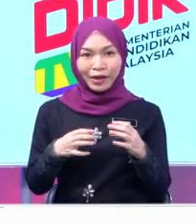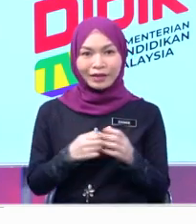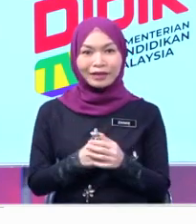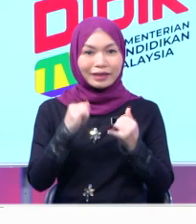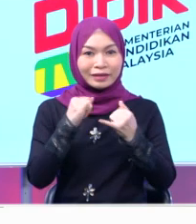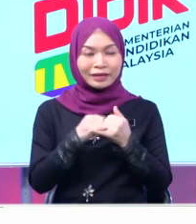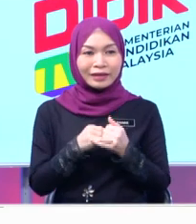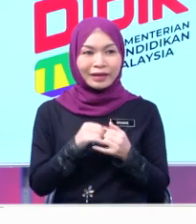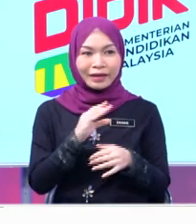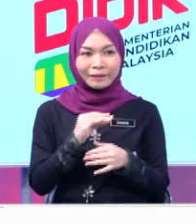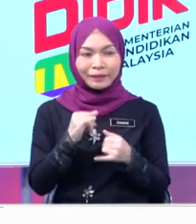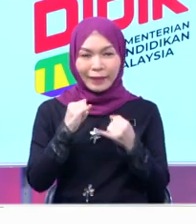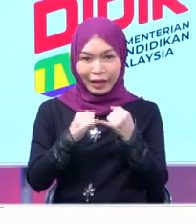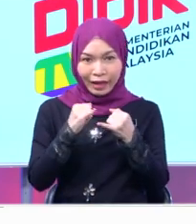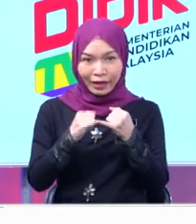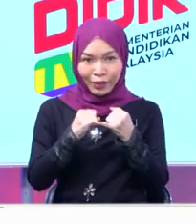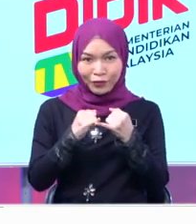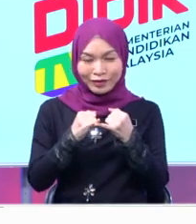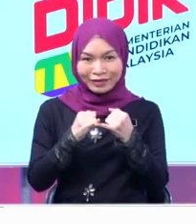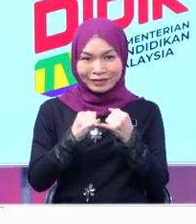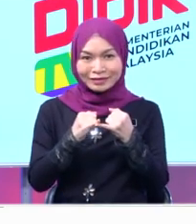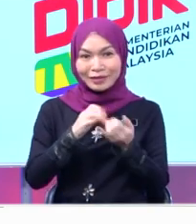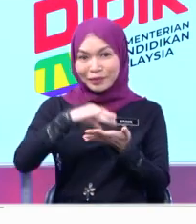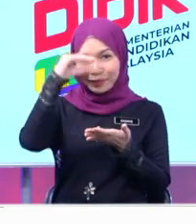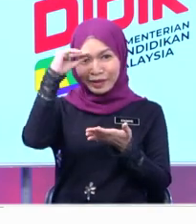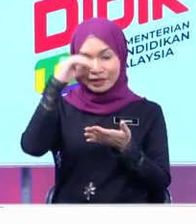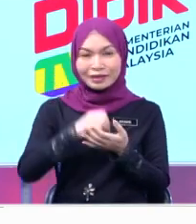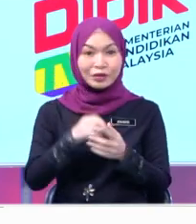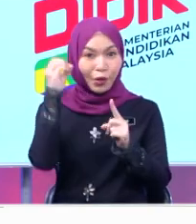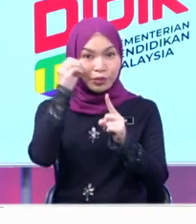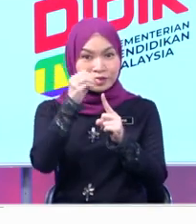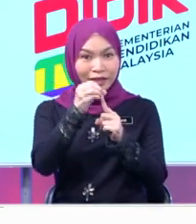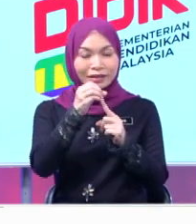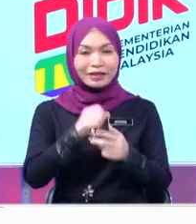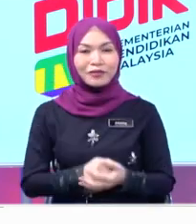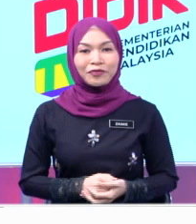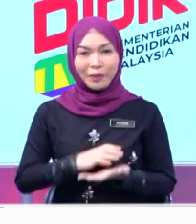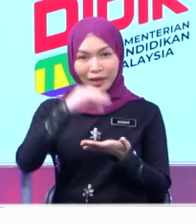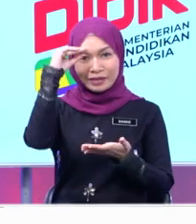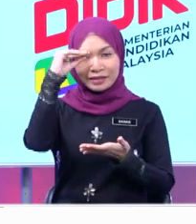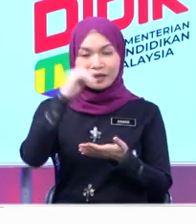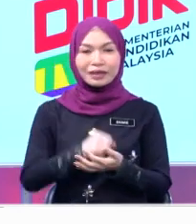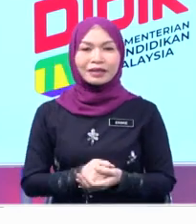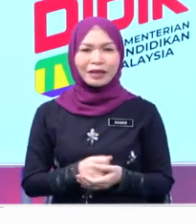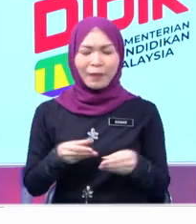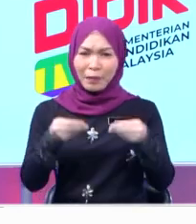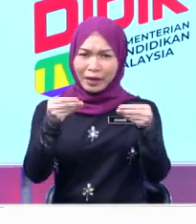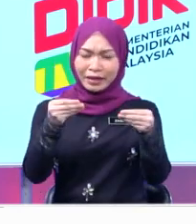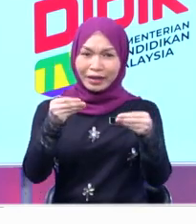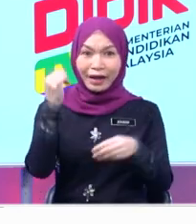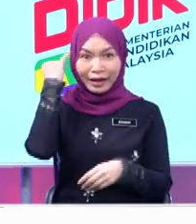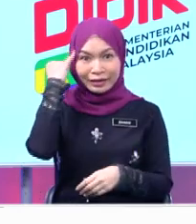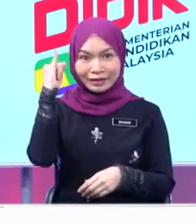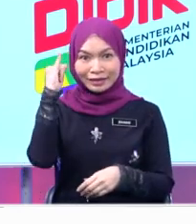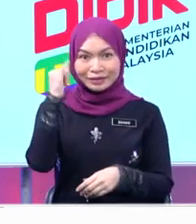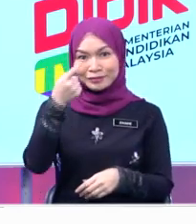before that, they give you examples in the textbook to give you an idea of opening paragraphs. But only one of